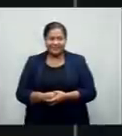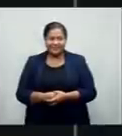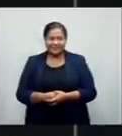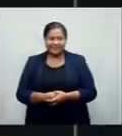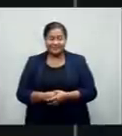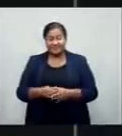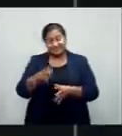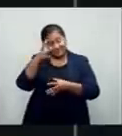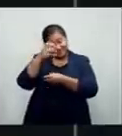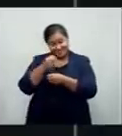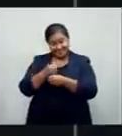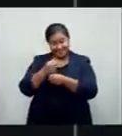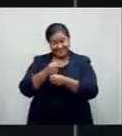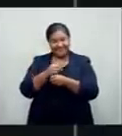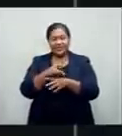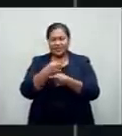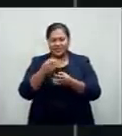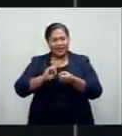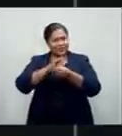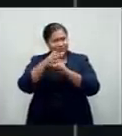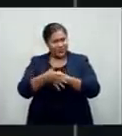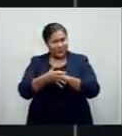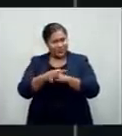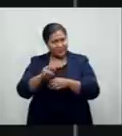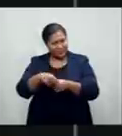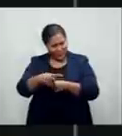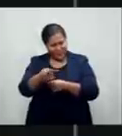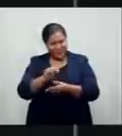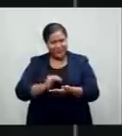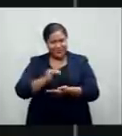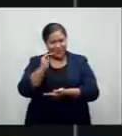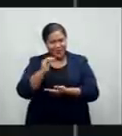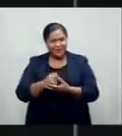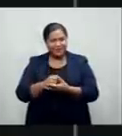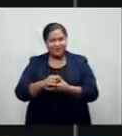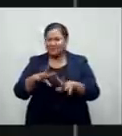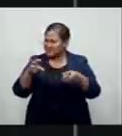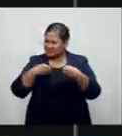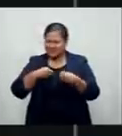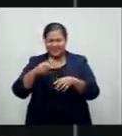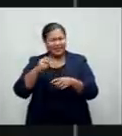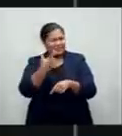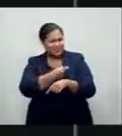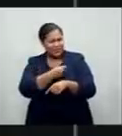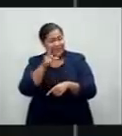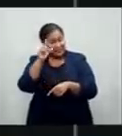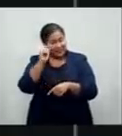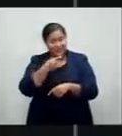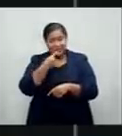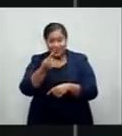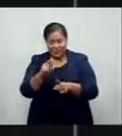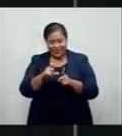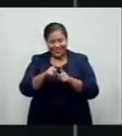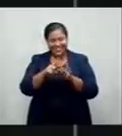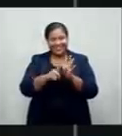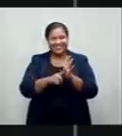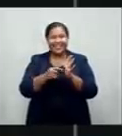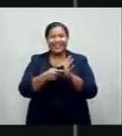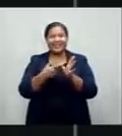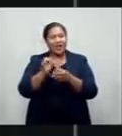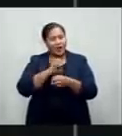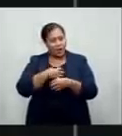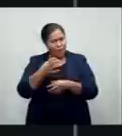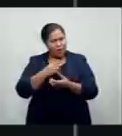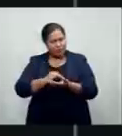And recapping our main stories, COVID infections continue to grow. Get the jabs, Fijians told, and Delta variant now more advanced